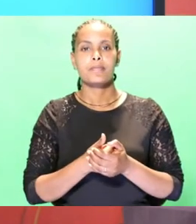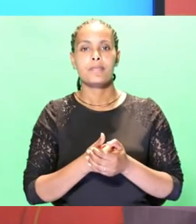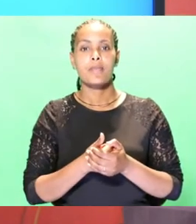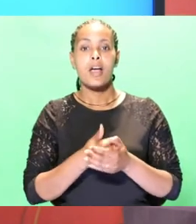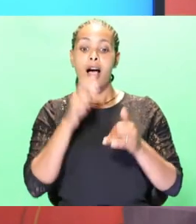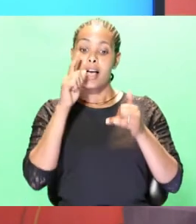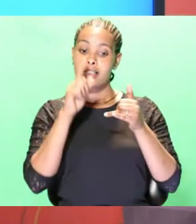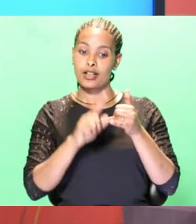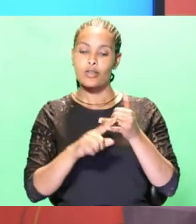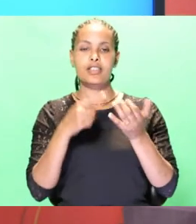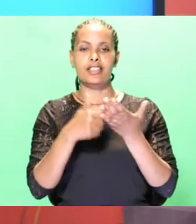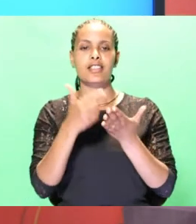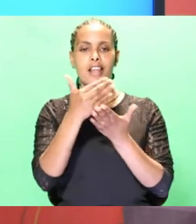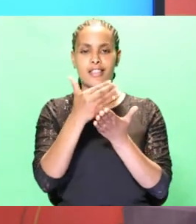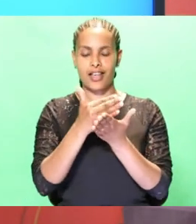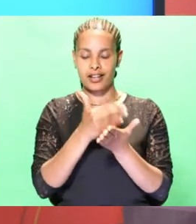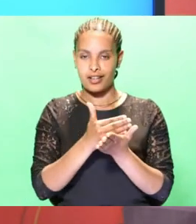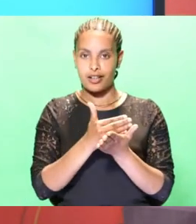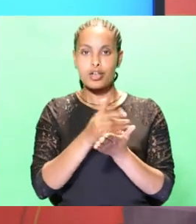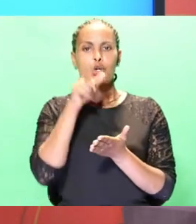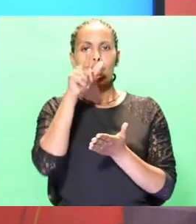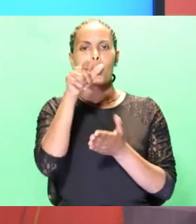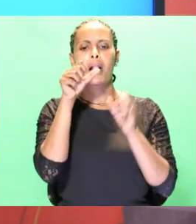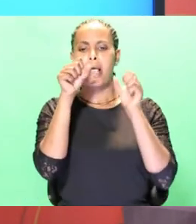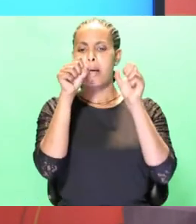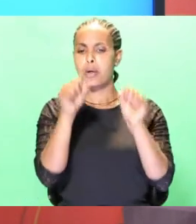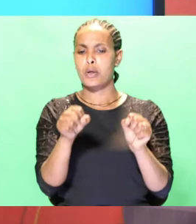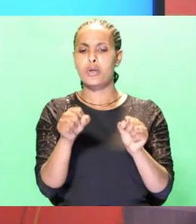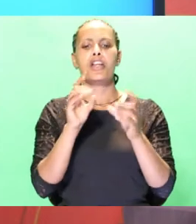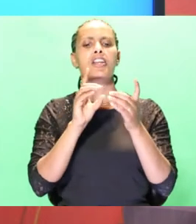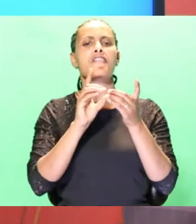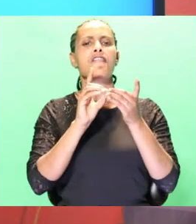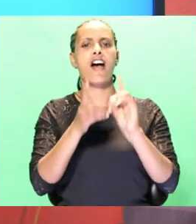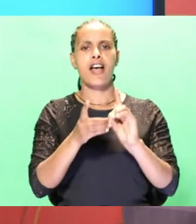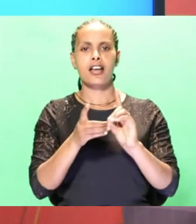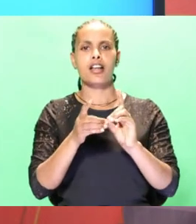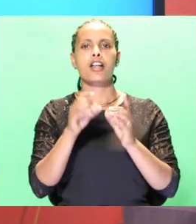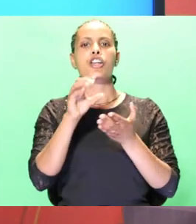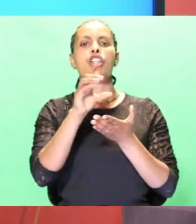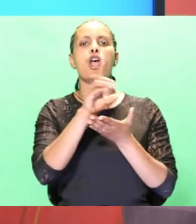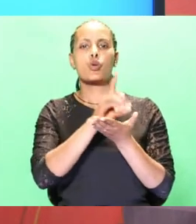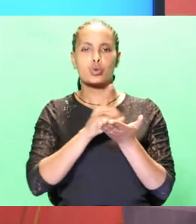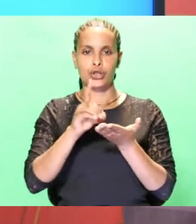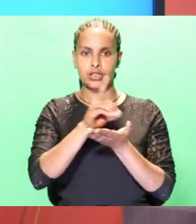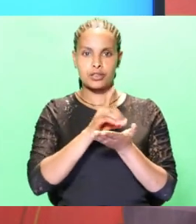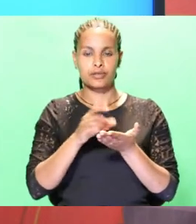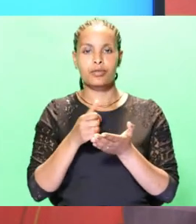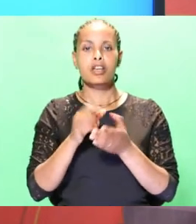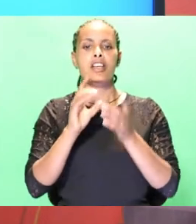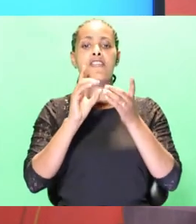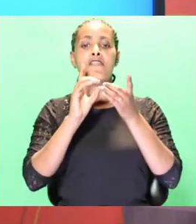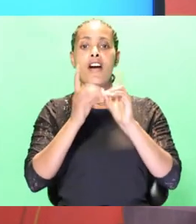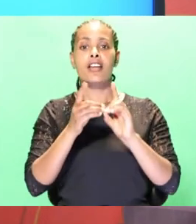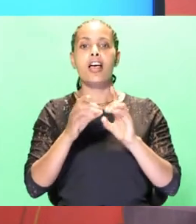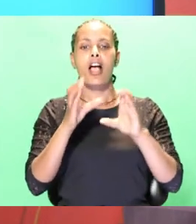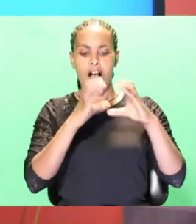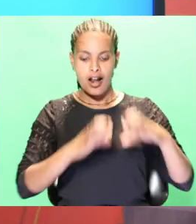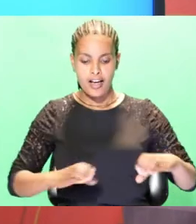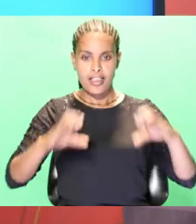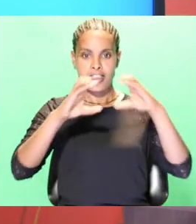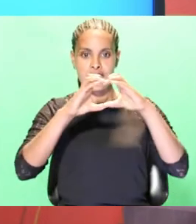At the end of this lesson, you will be able to define dilution, define